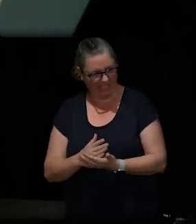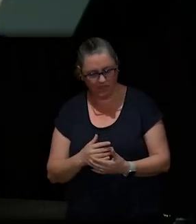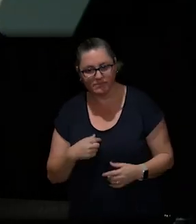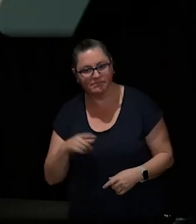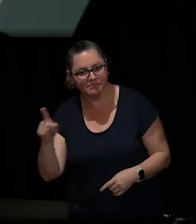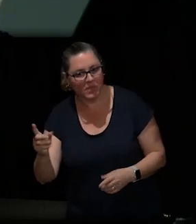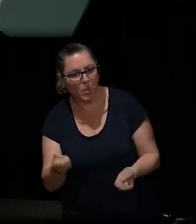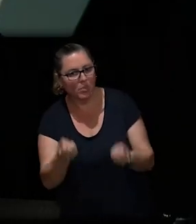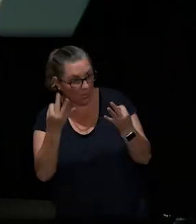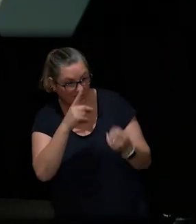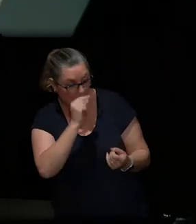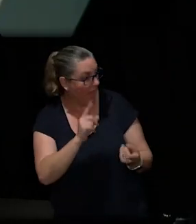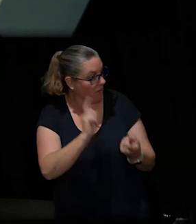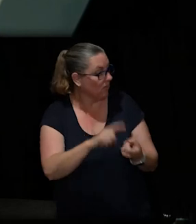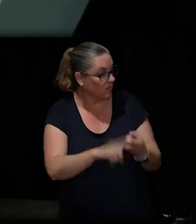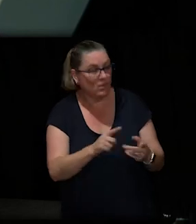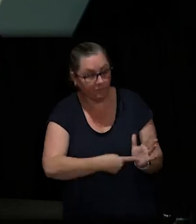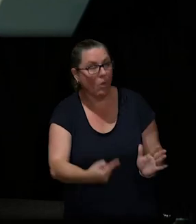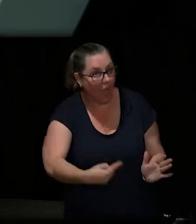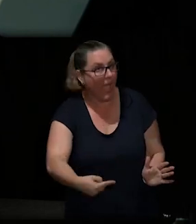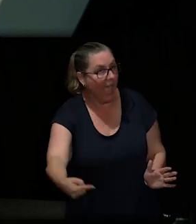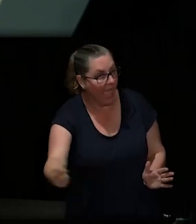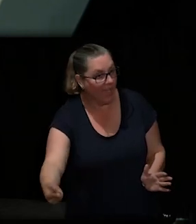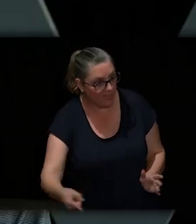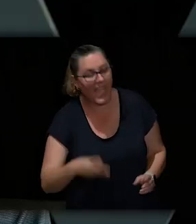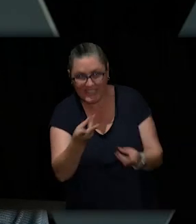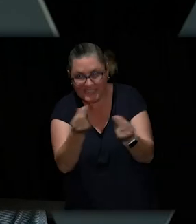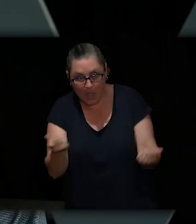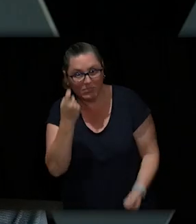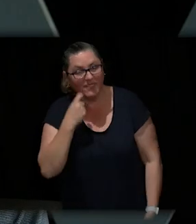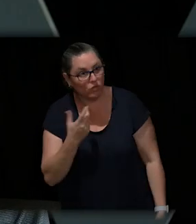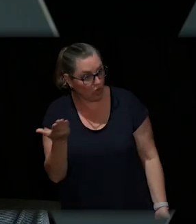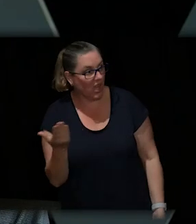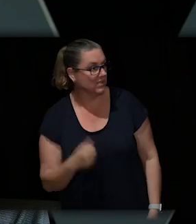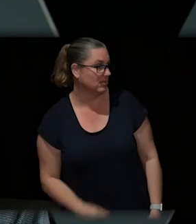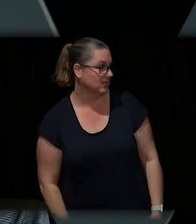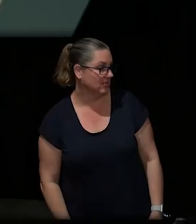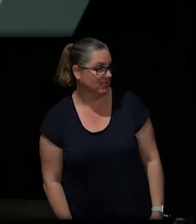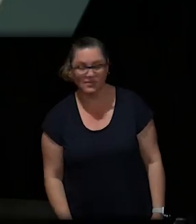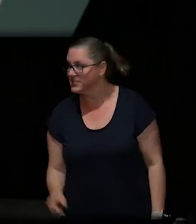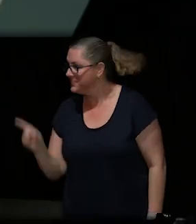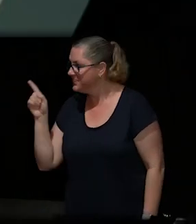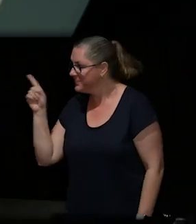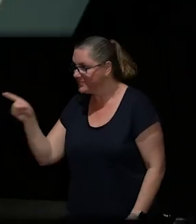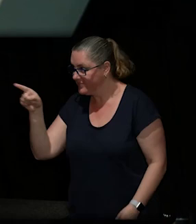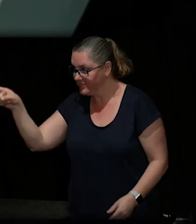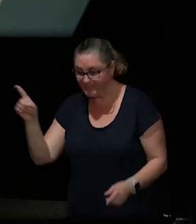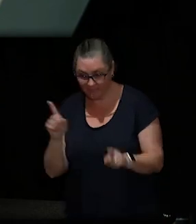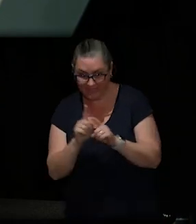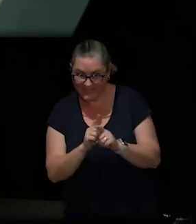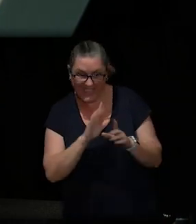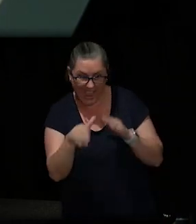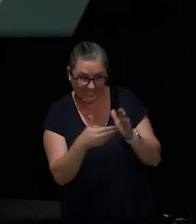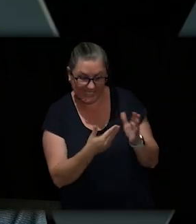keep going forever, and a couple of them have tried. I did it. It ended in death or one of the...